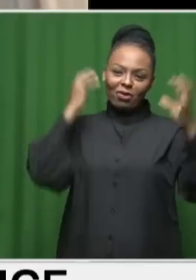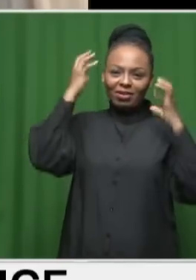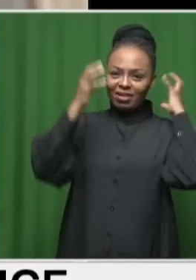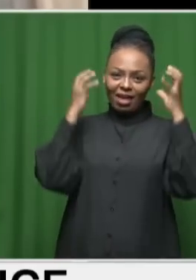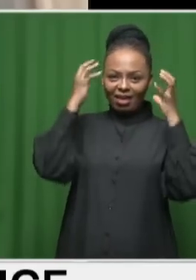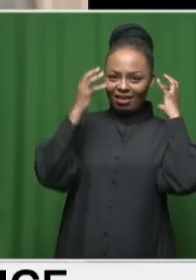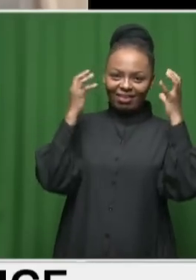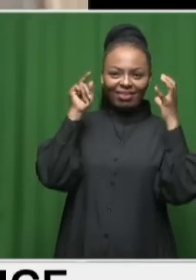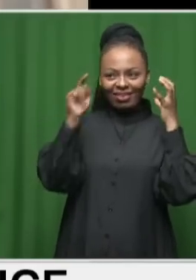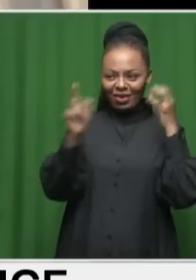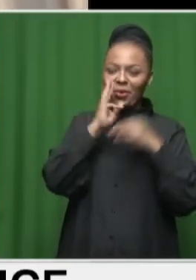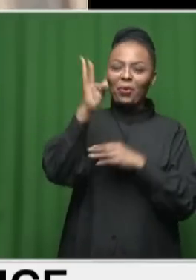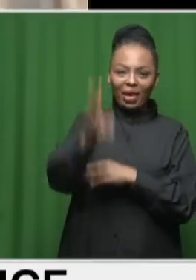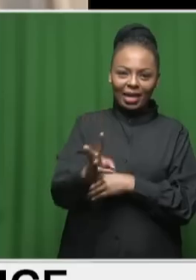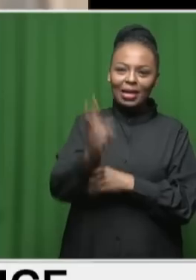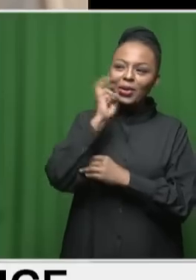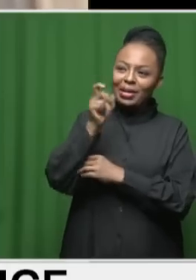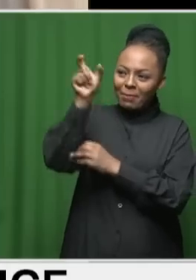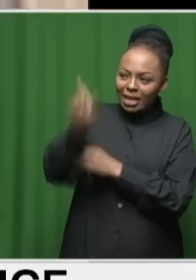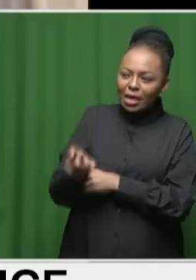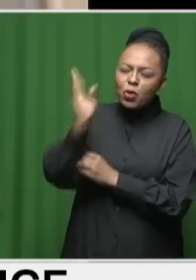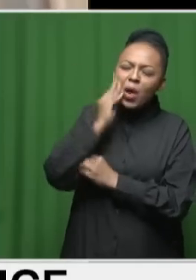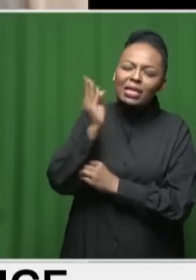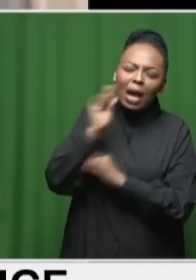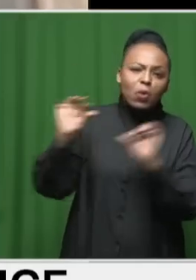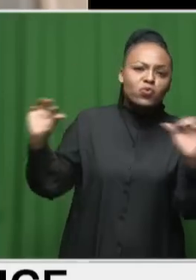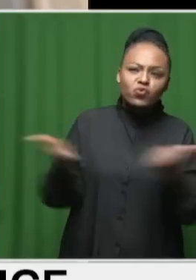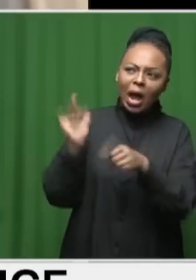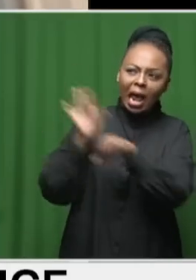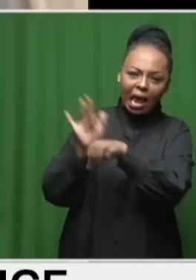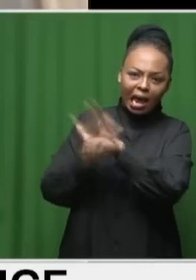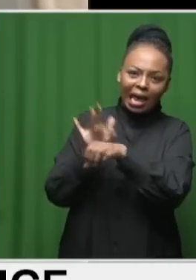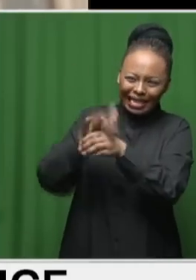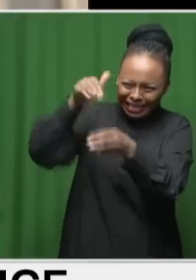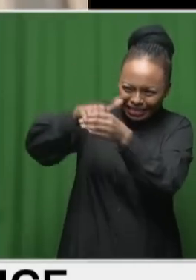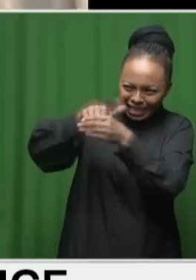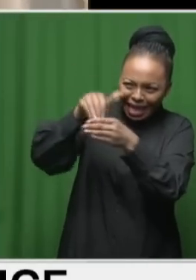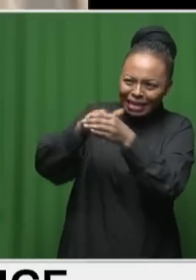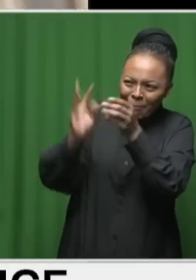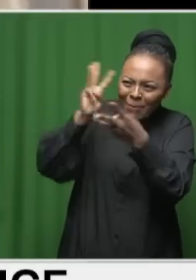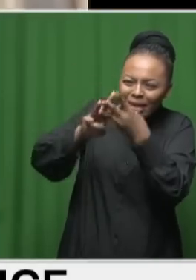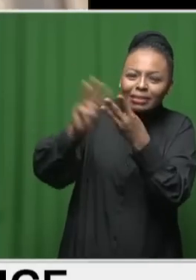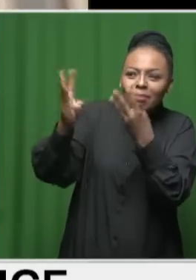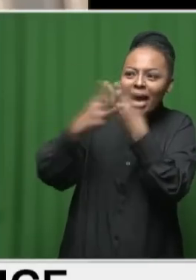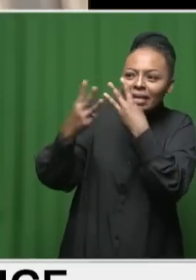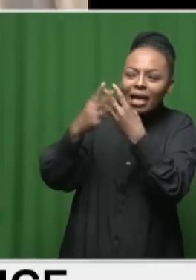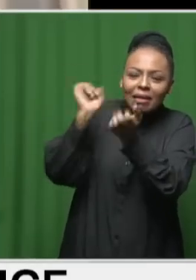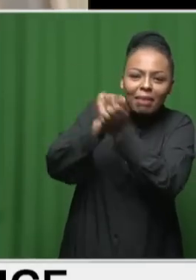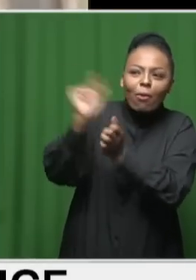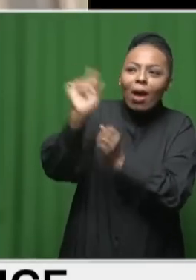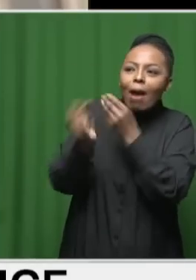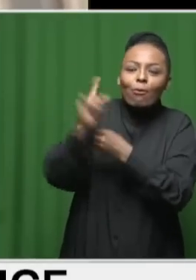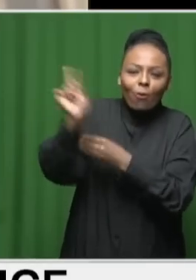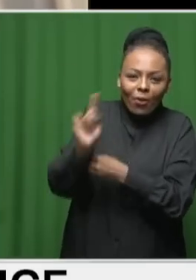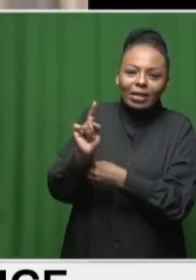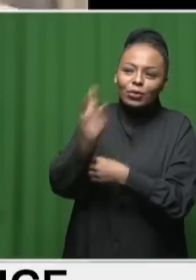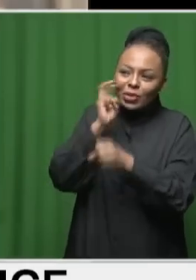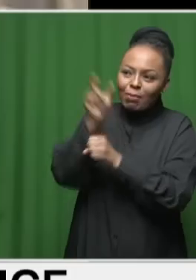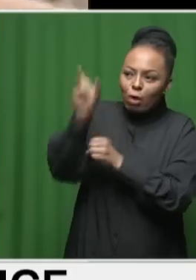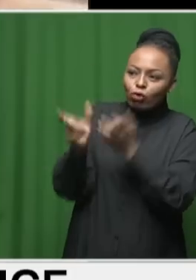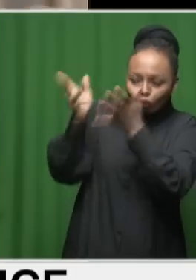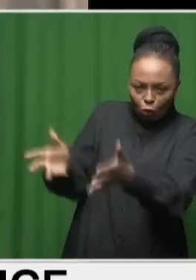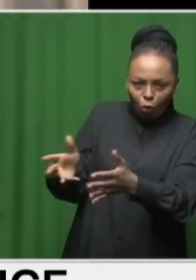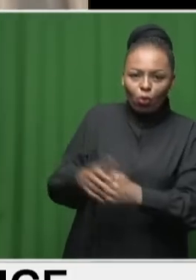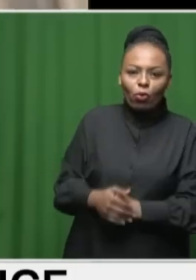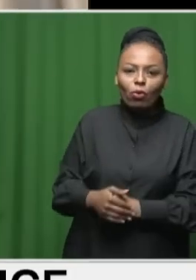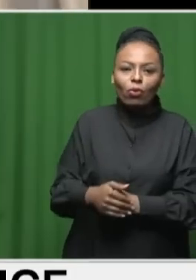need somebody that shows him, ask this, look that, and assist him. So that's my plea to the president today. You